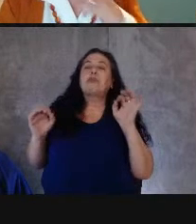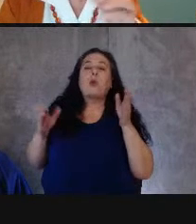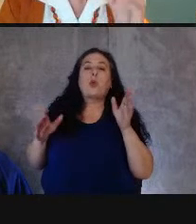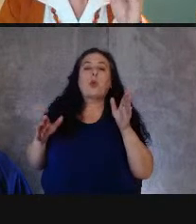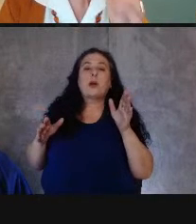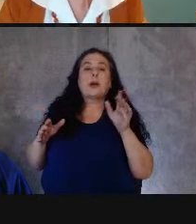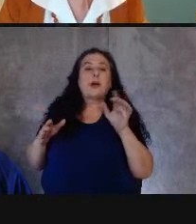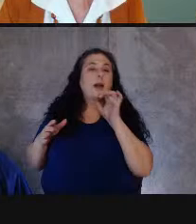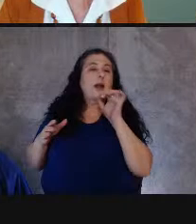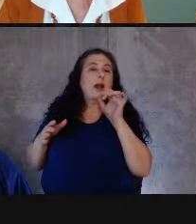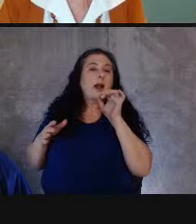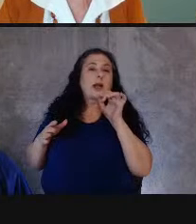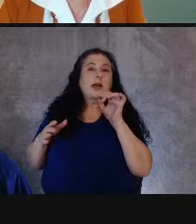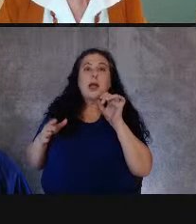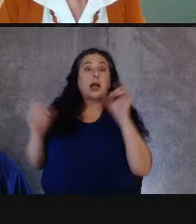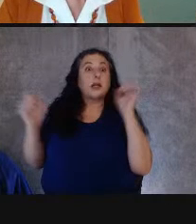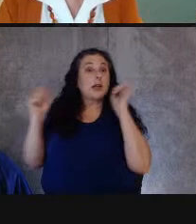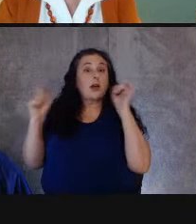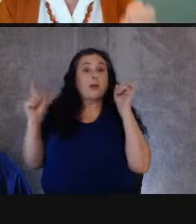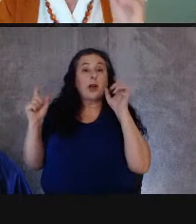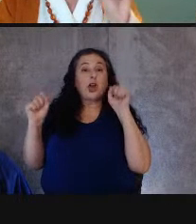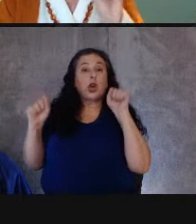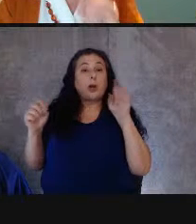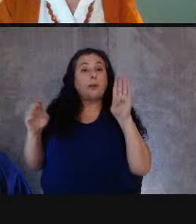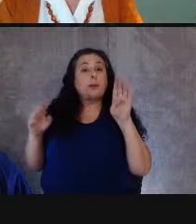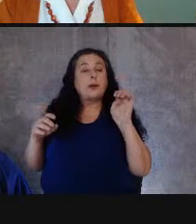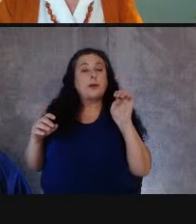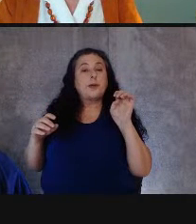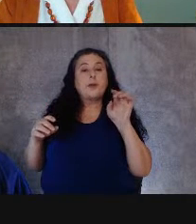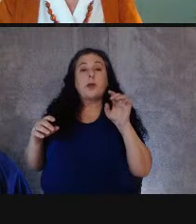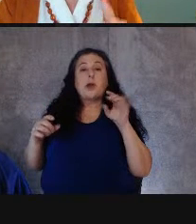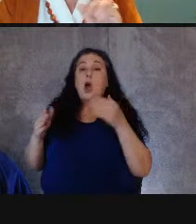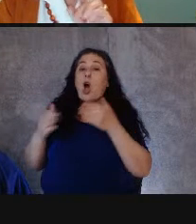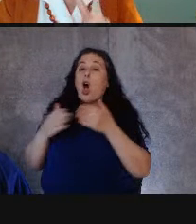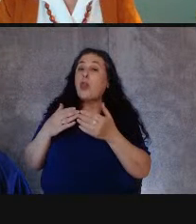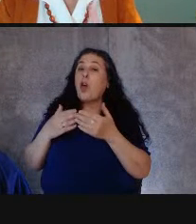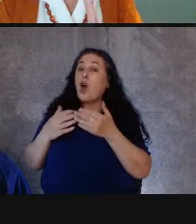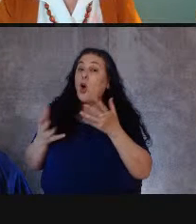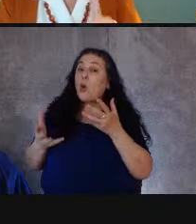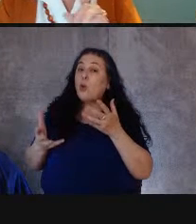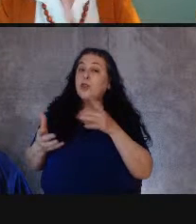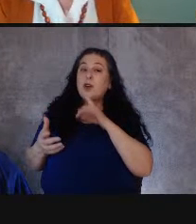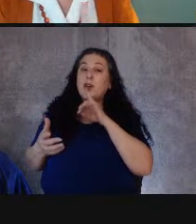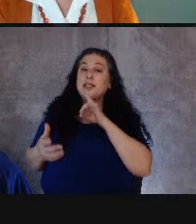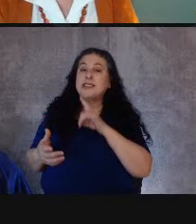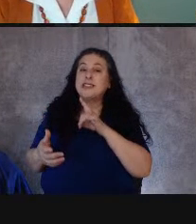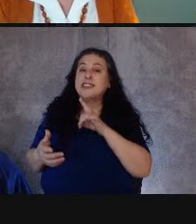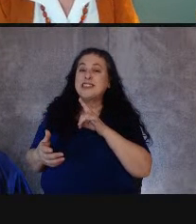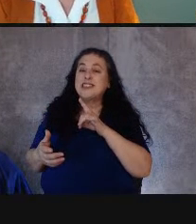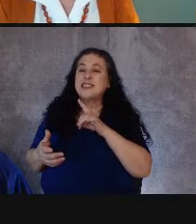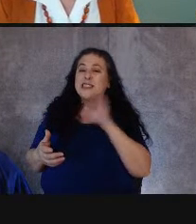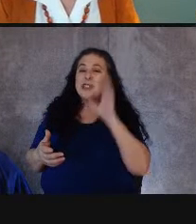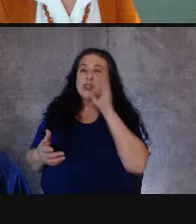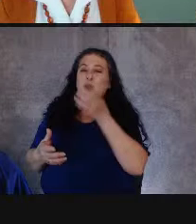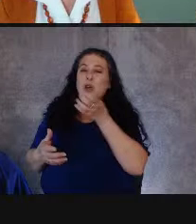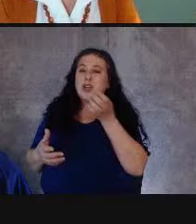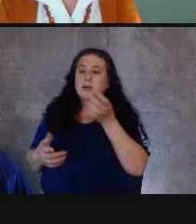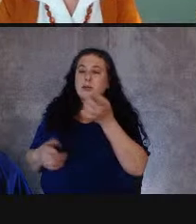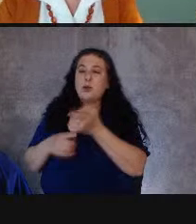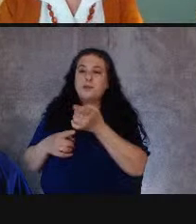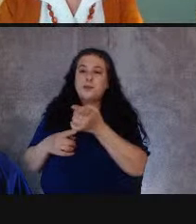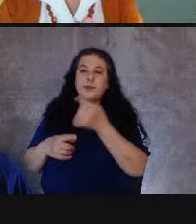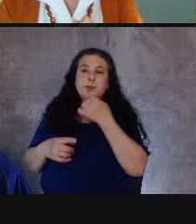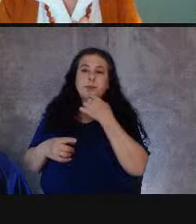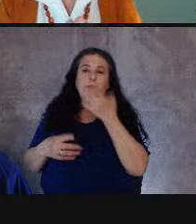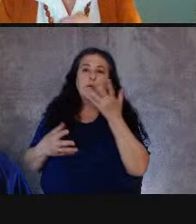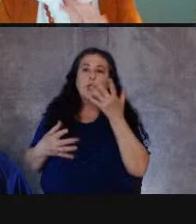think it's not as startling as it could be. Although there is this strange element, right, where we're saying,